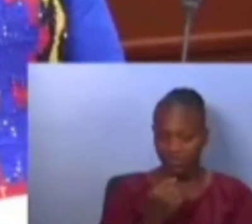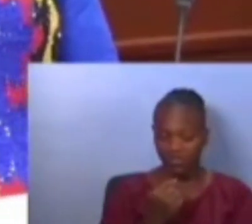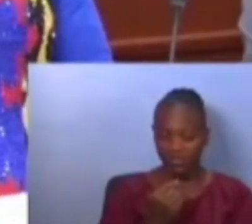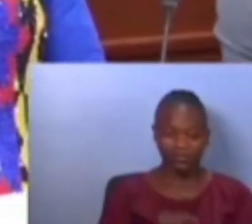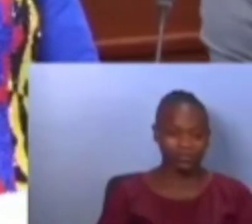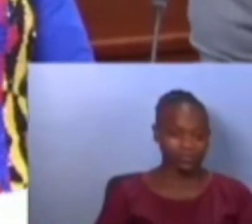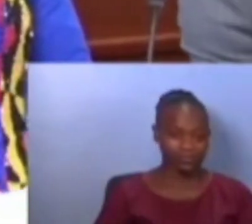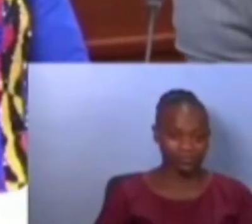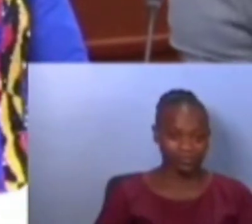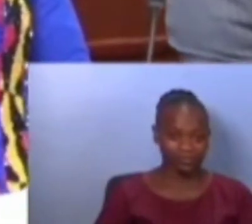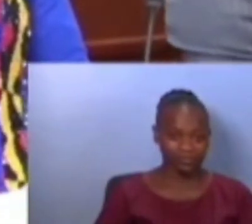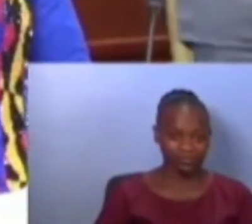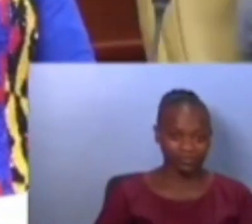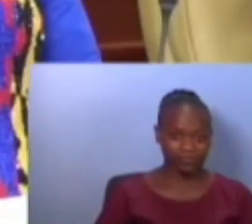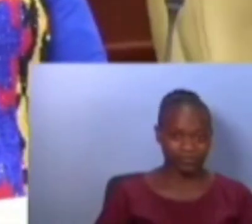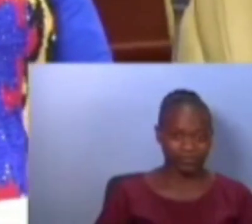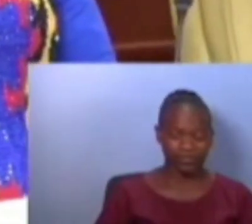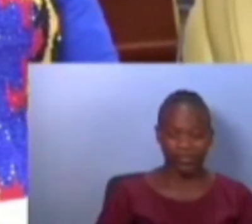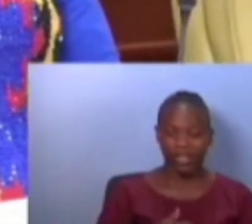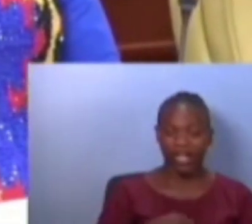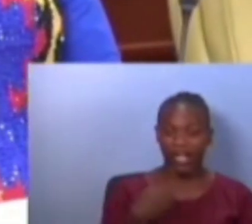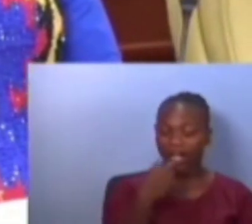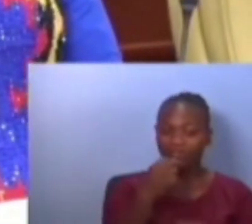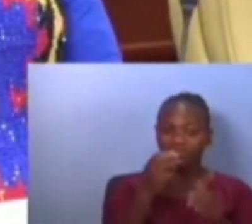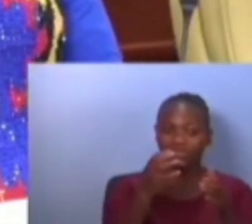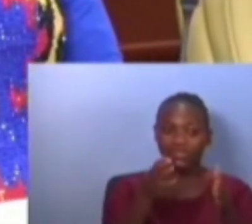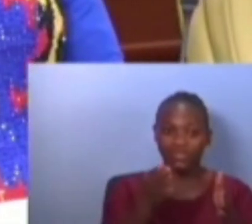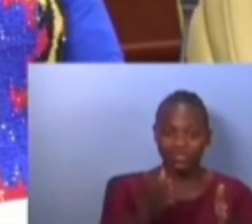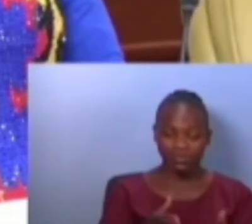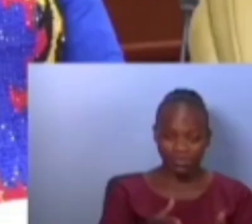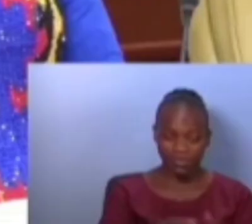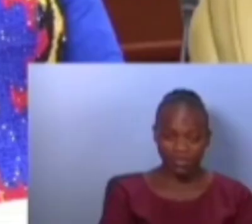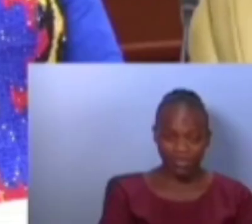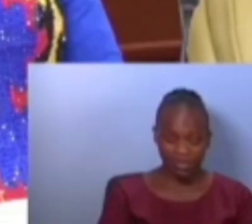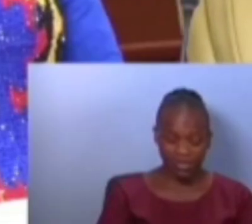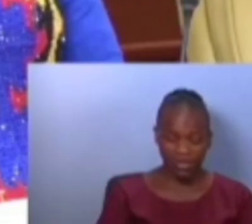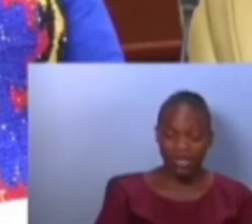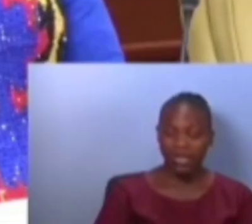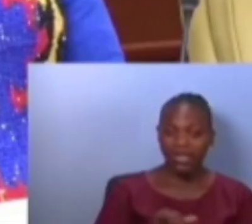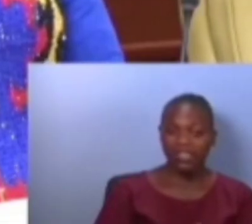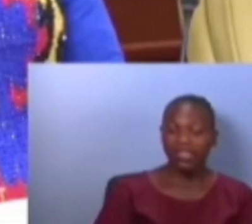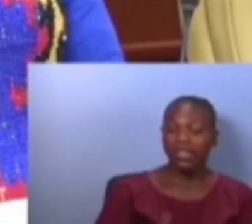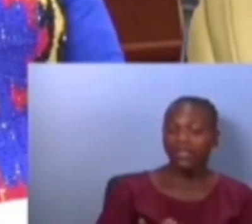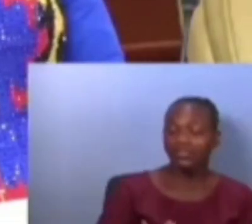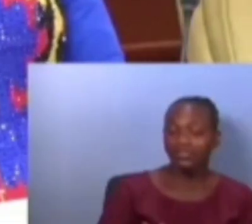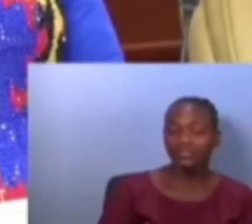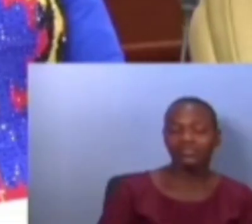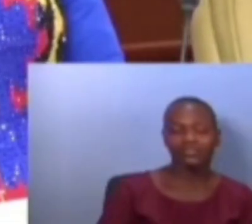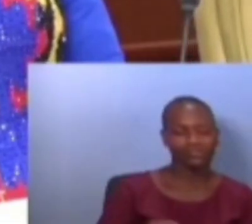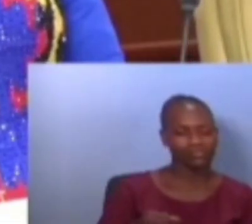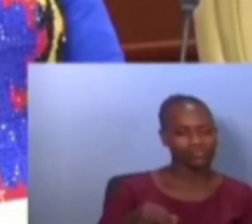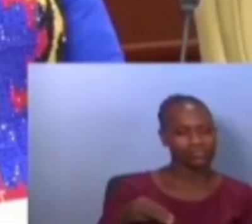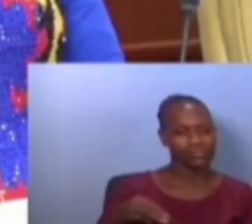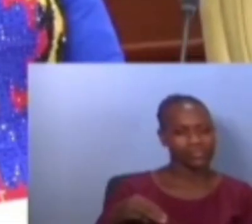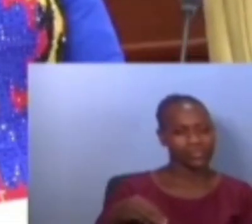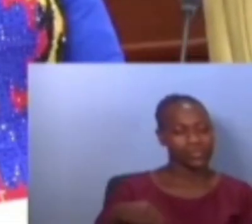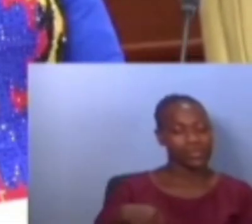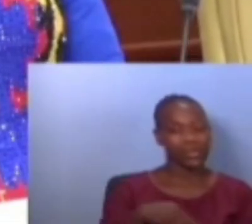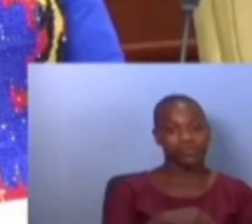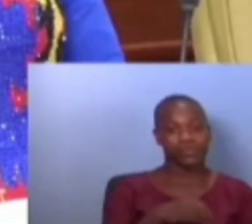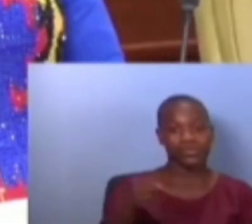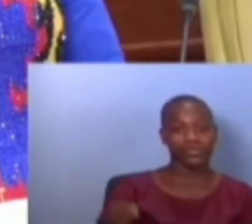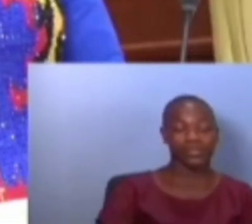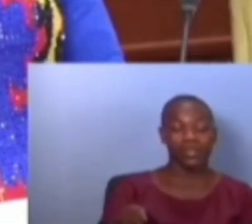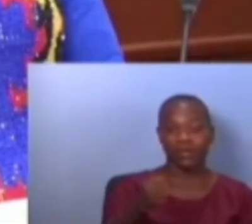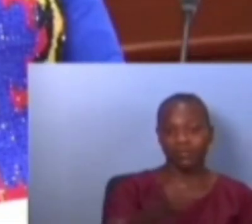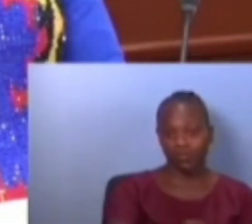provides that there shall be a Speaker who shall be elected by members of Parliament